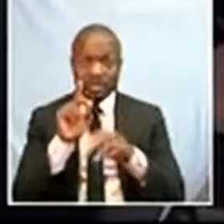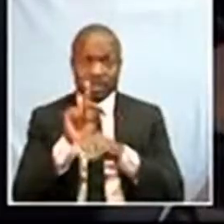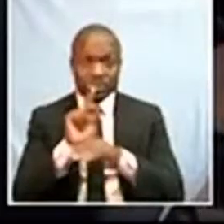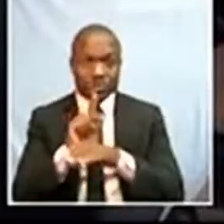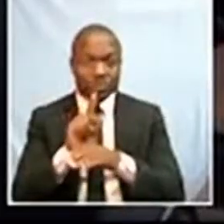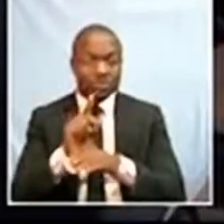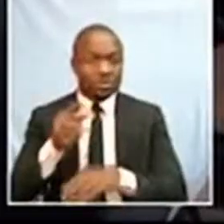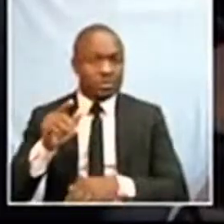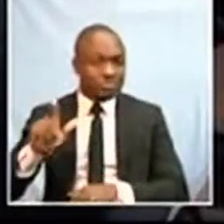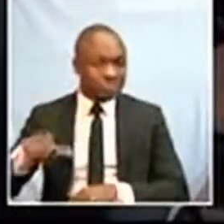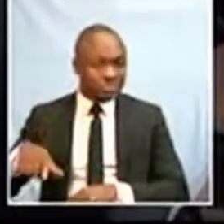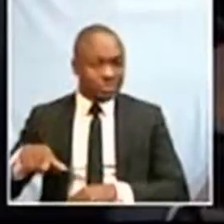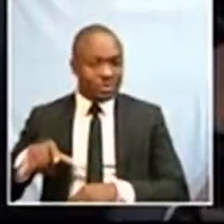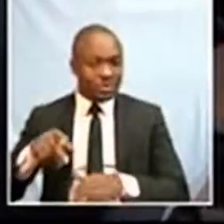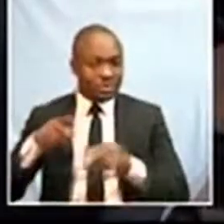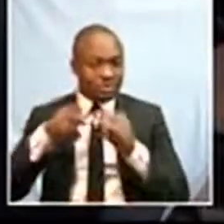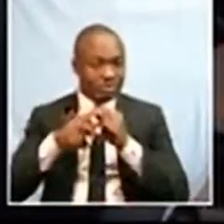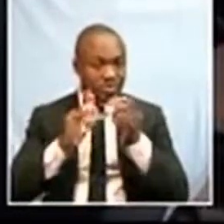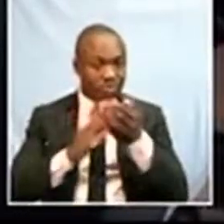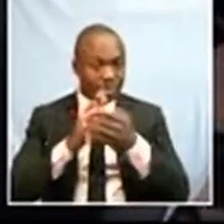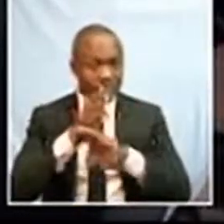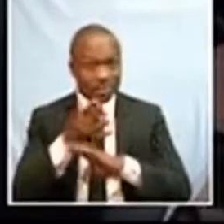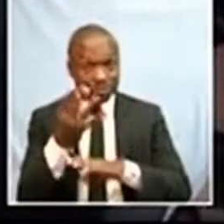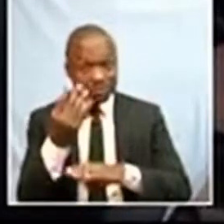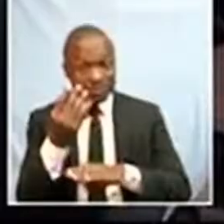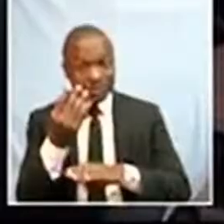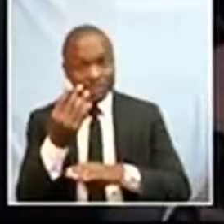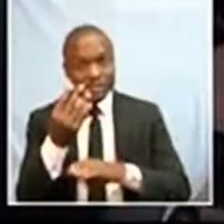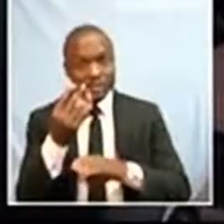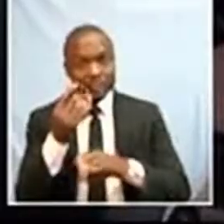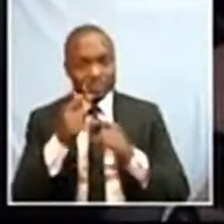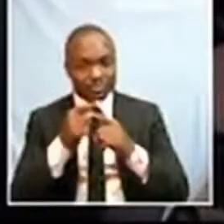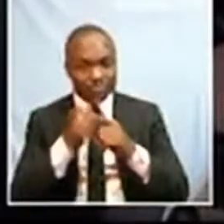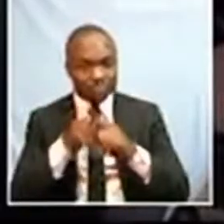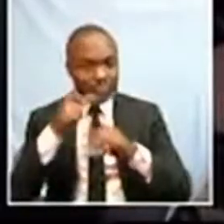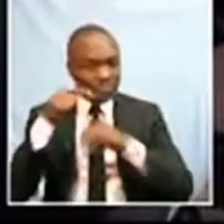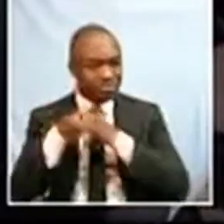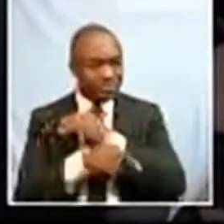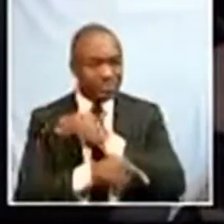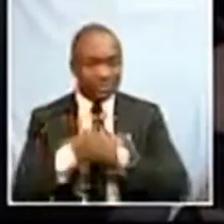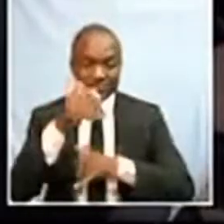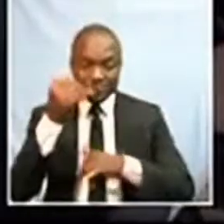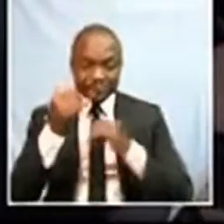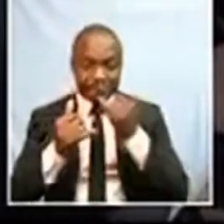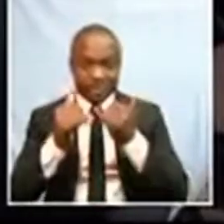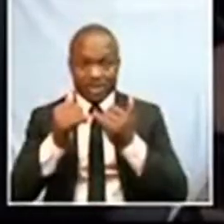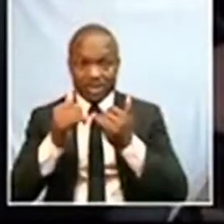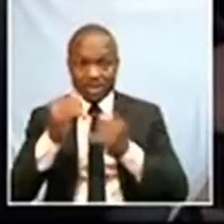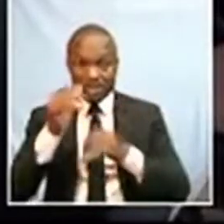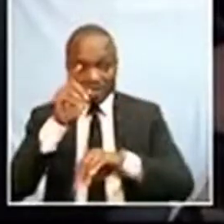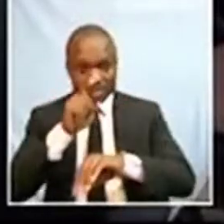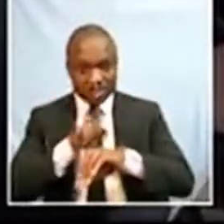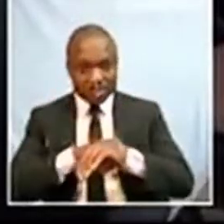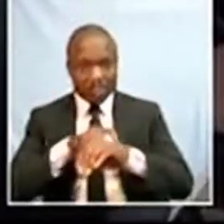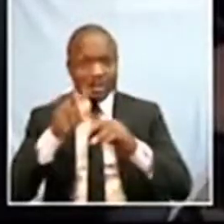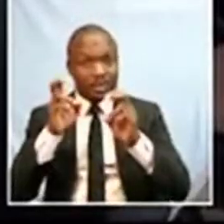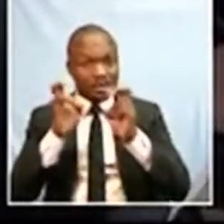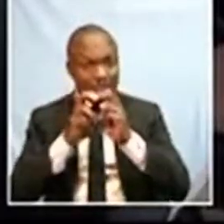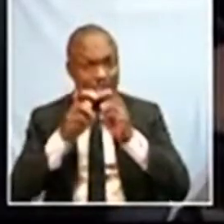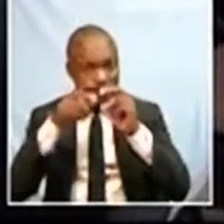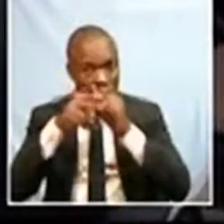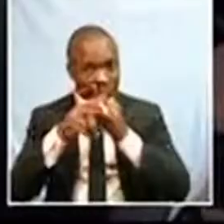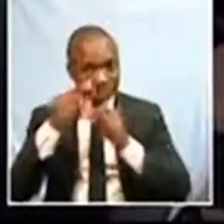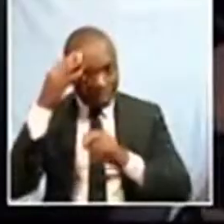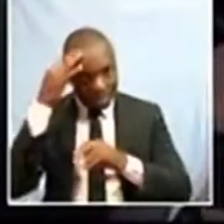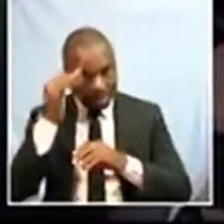terminated after 14 months beyond his completion time. The contract has been terminated, and the major reason